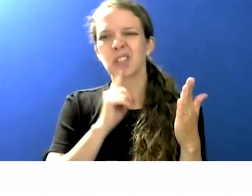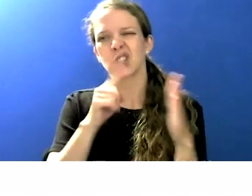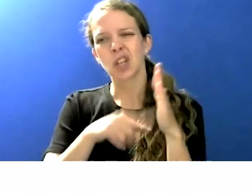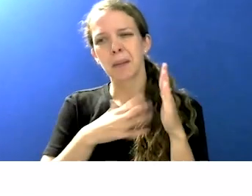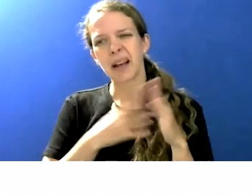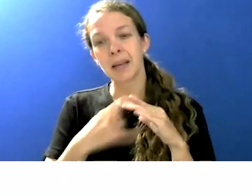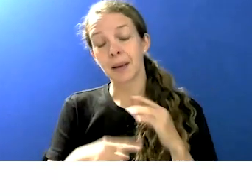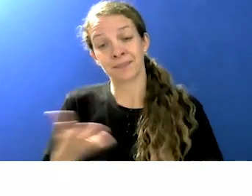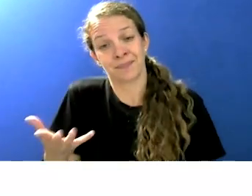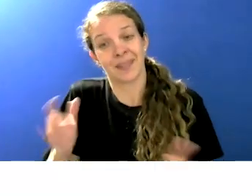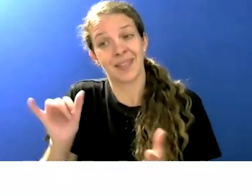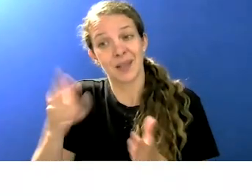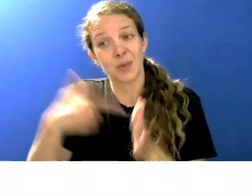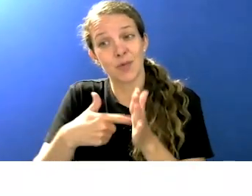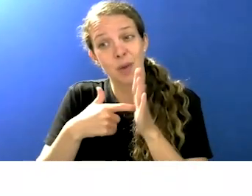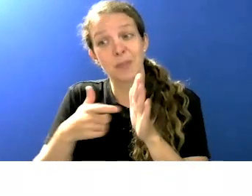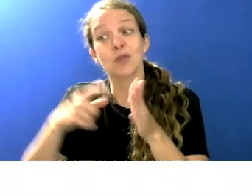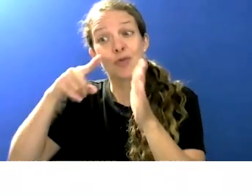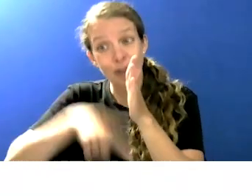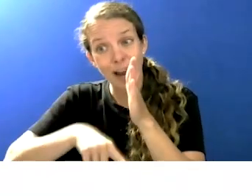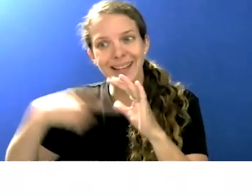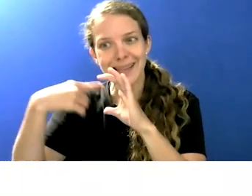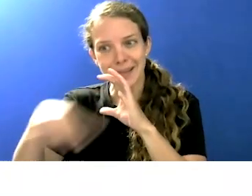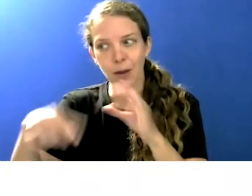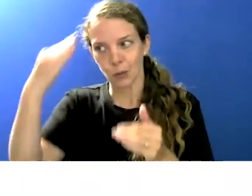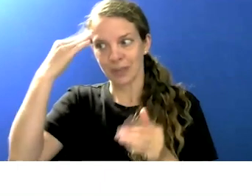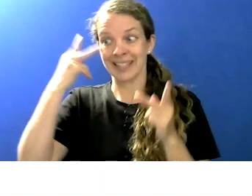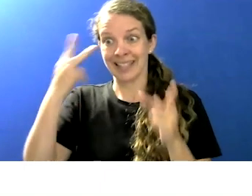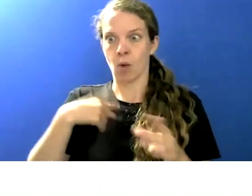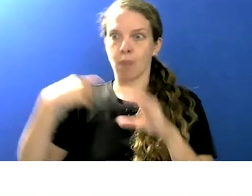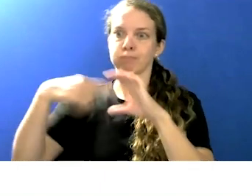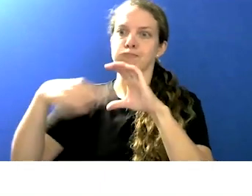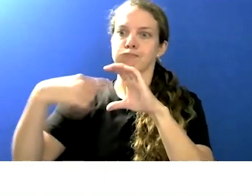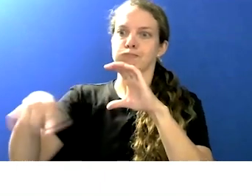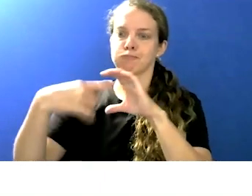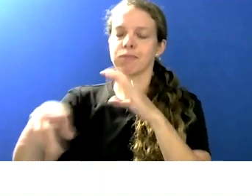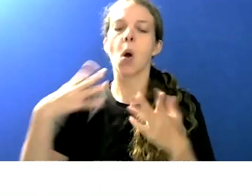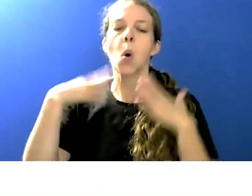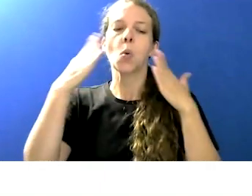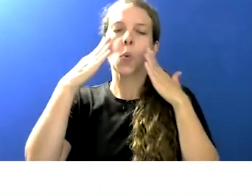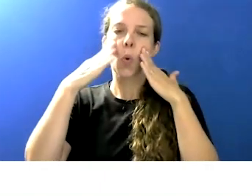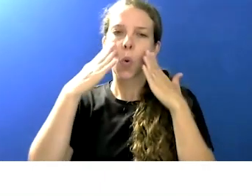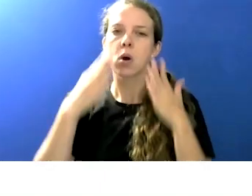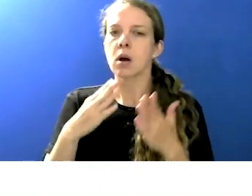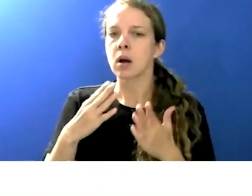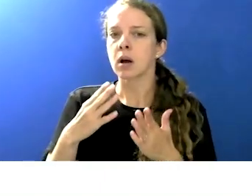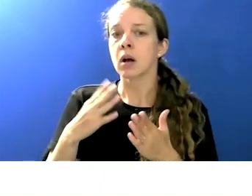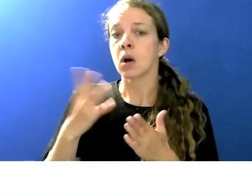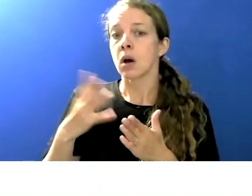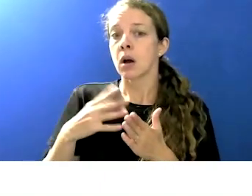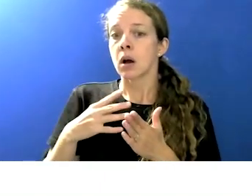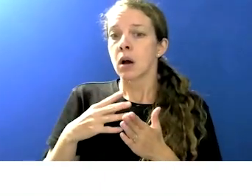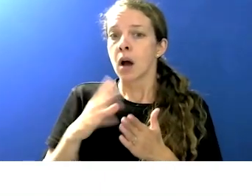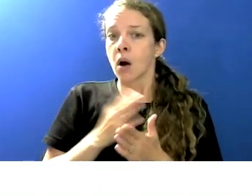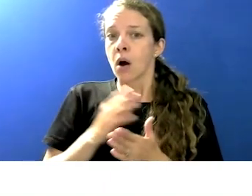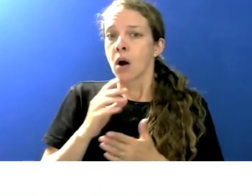like, that's one of the requirements to check your emails. So we do have a Instagram page for our TRiO program. I'm trying to be